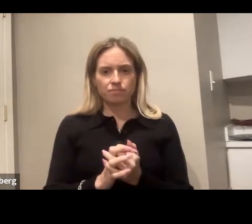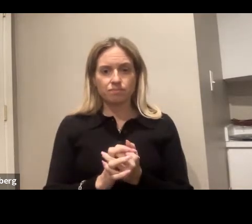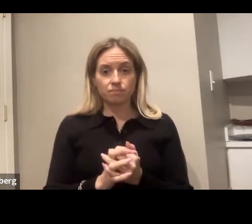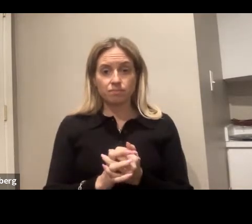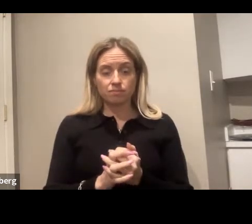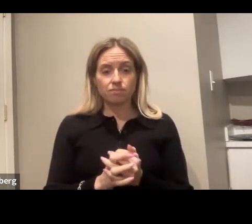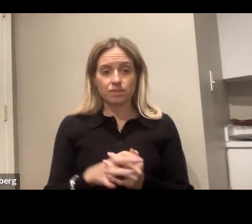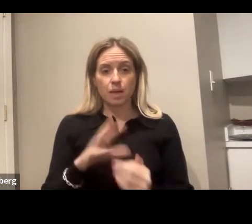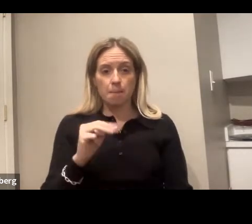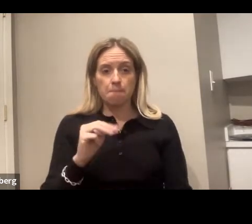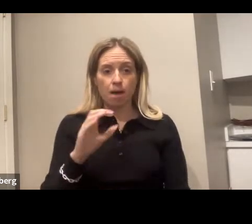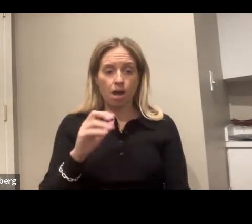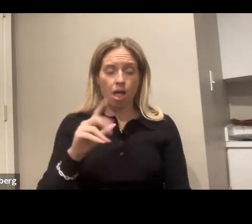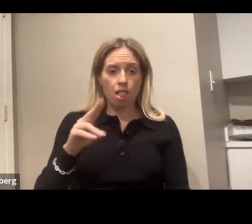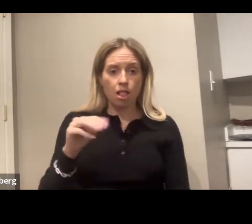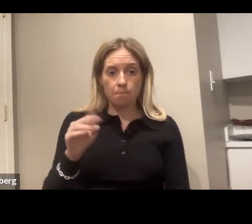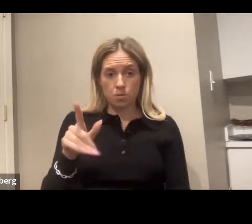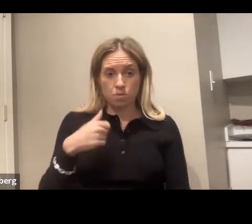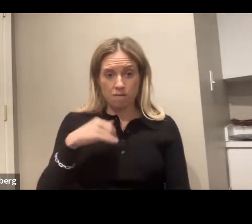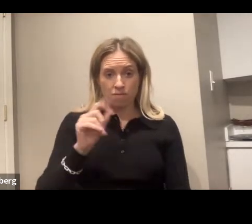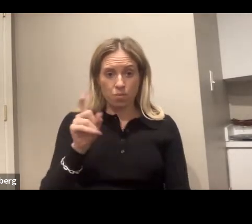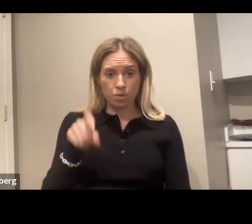Commissioner McCollum, you had a question?